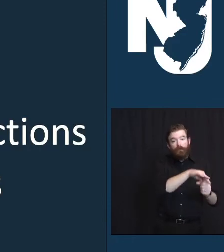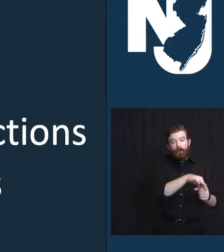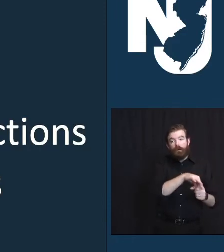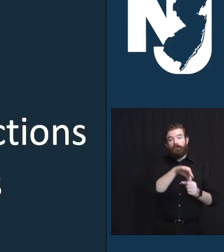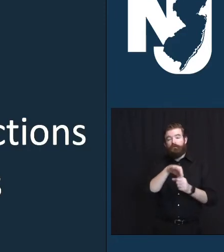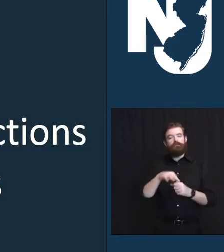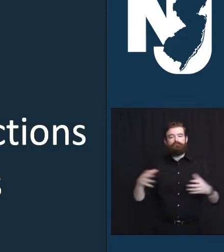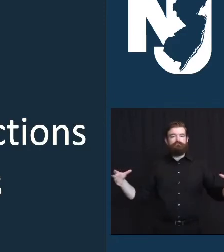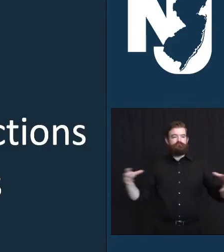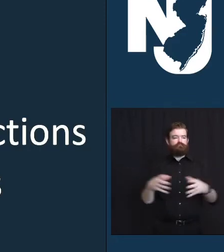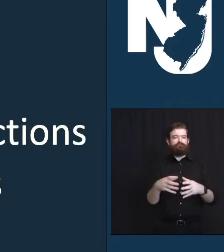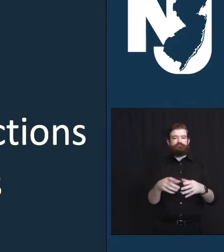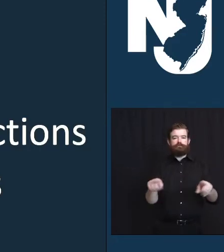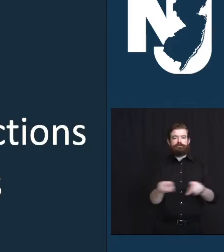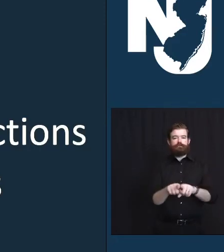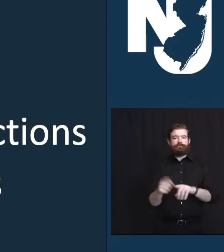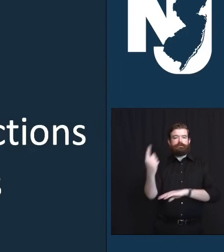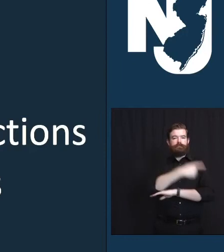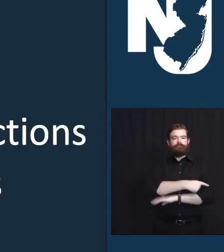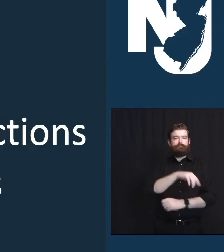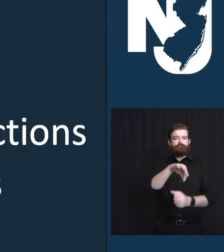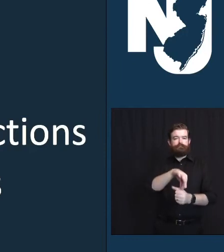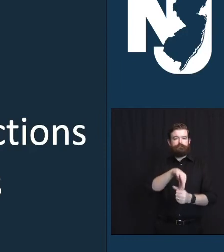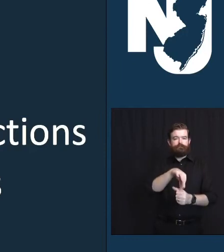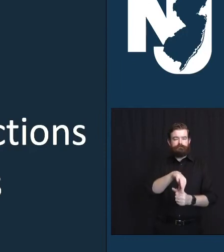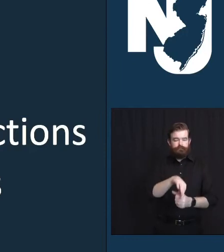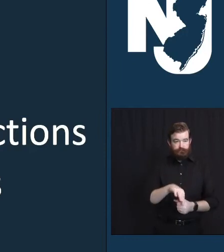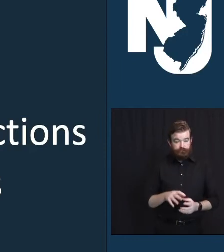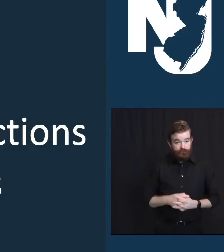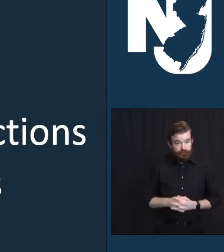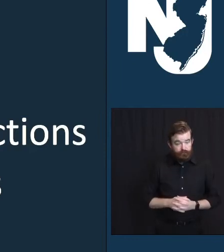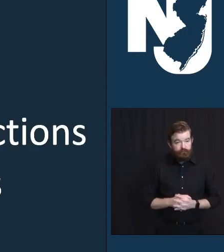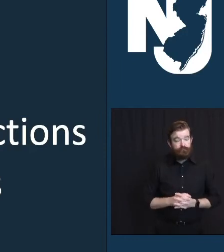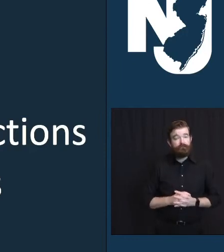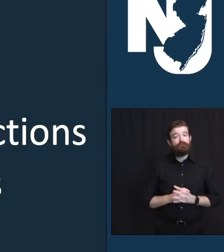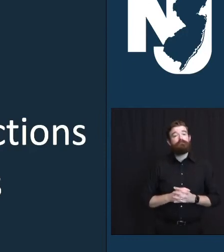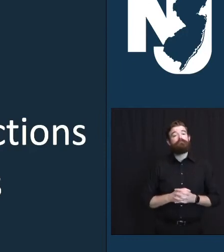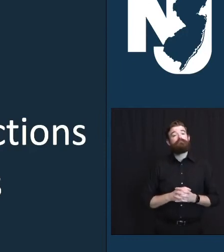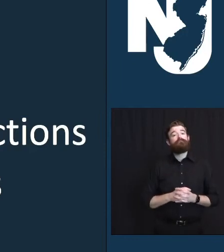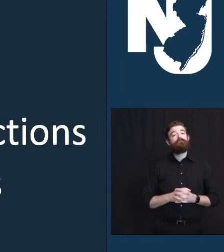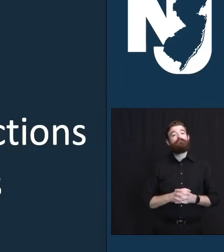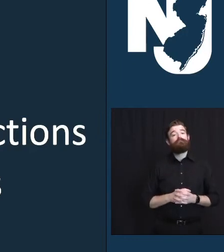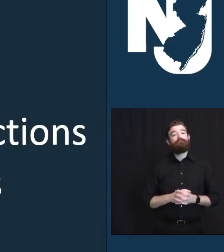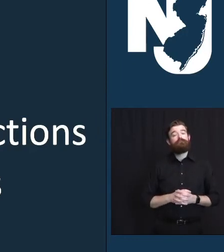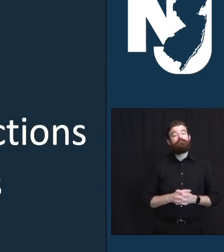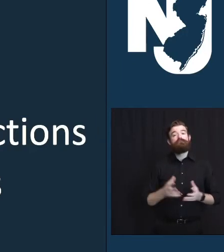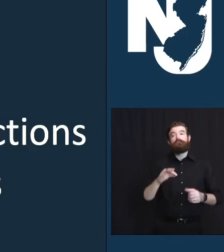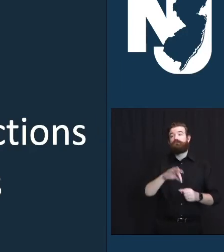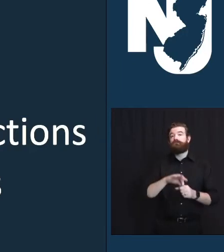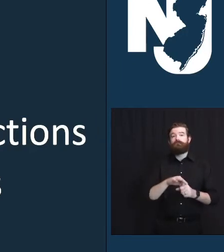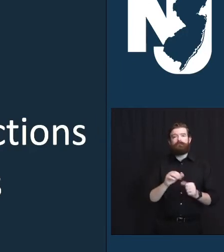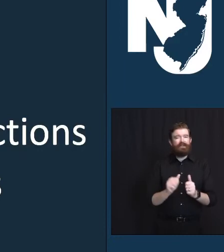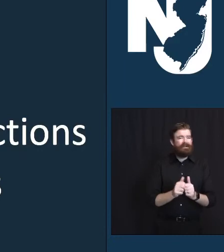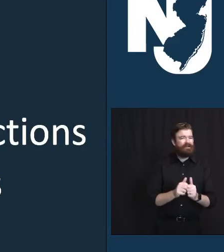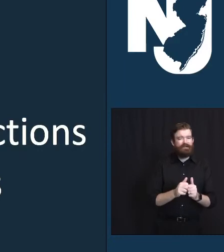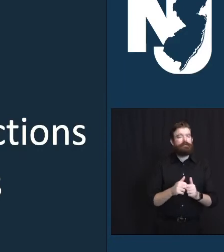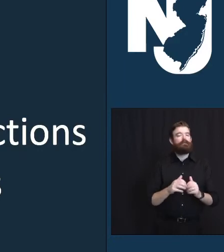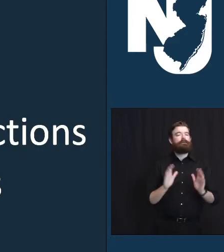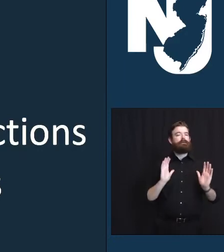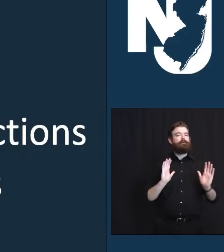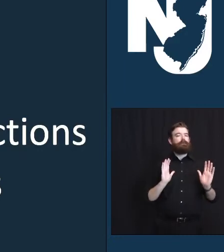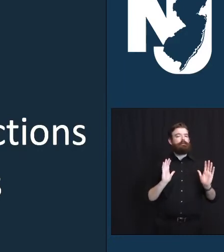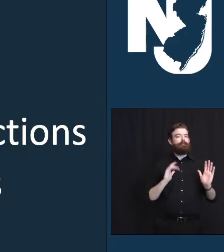We are, however, holding off for now on deciding the manner in which these elections will be held, whether it's all vote by mail, in person,